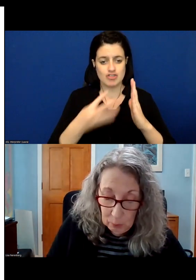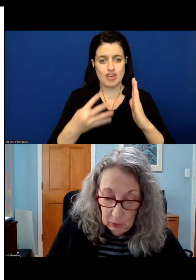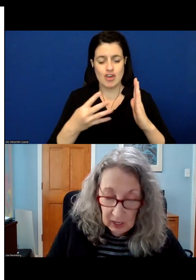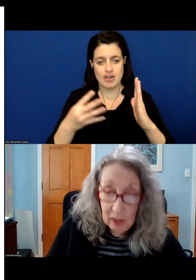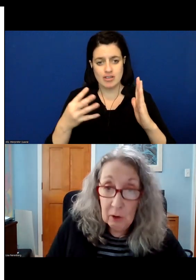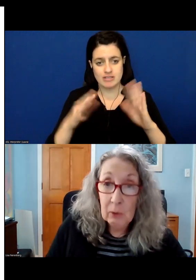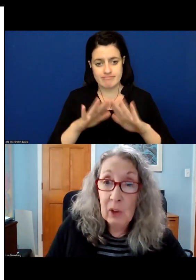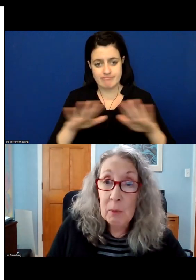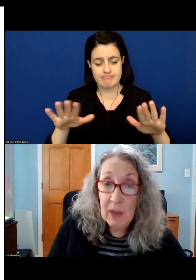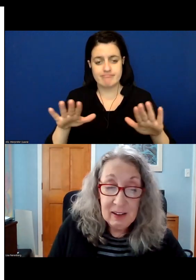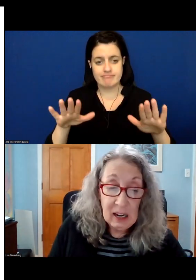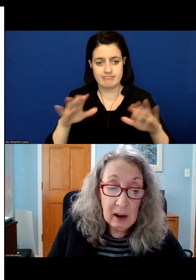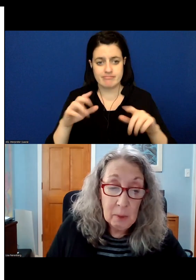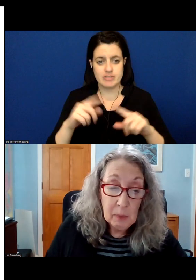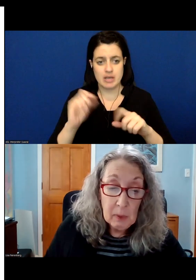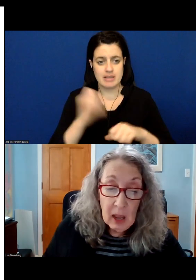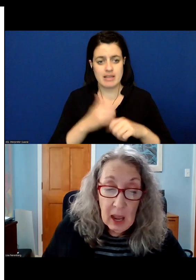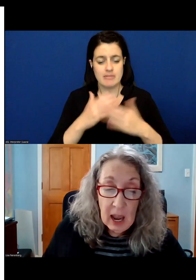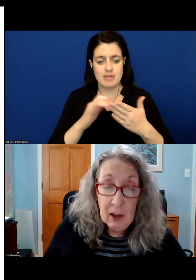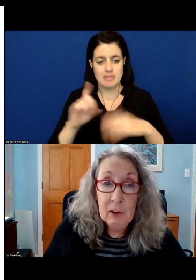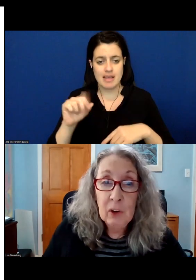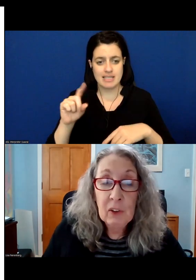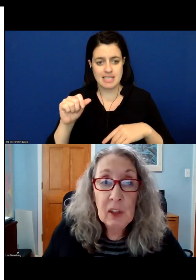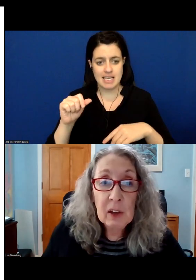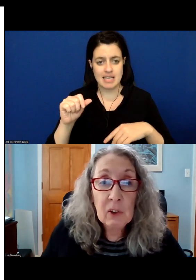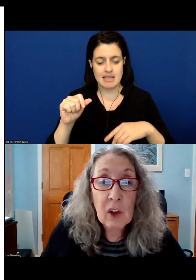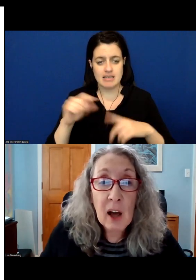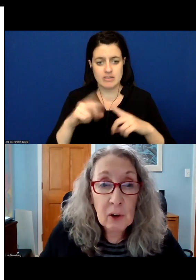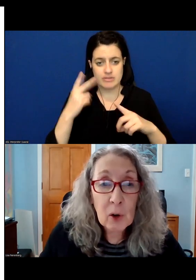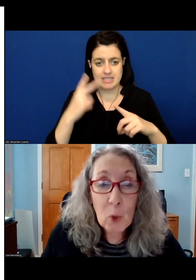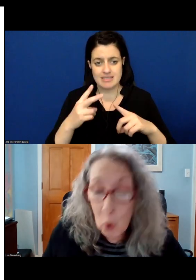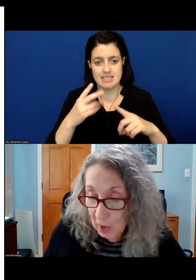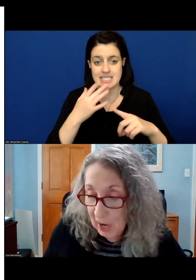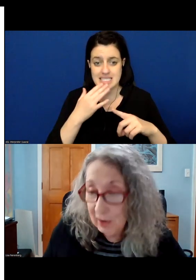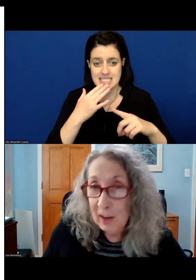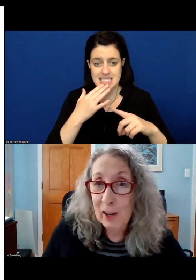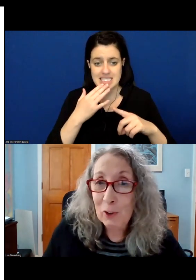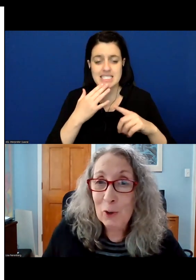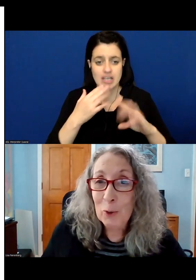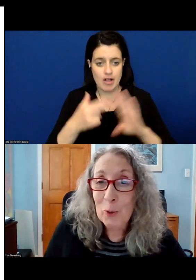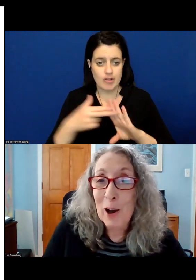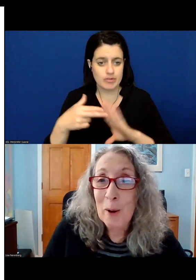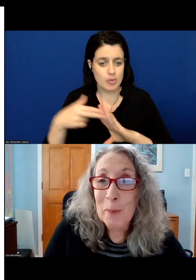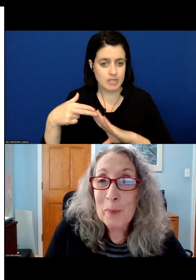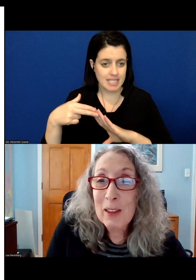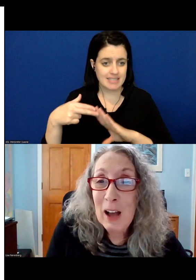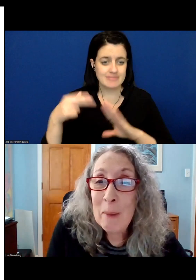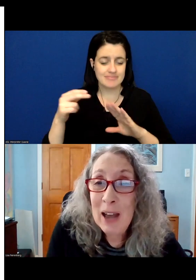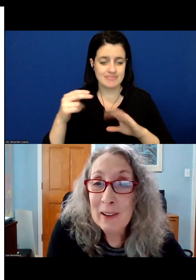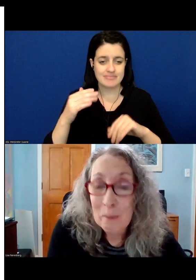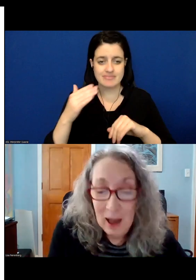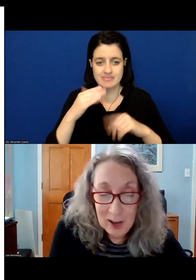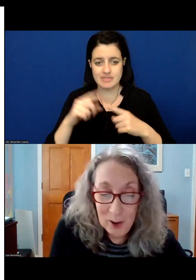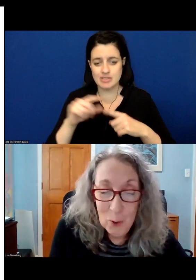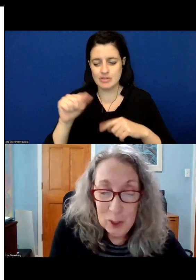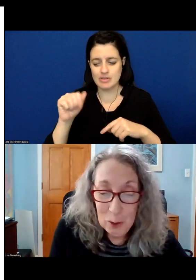land that put together some of that data. And you can see that it's color coordinated thanks to